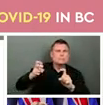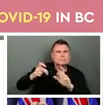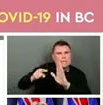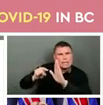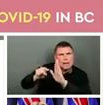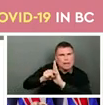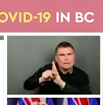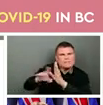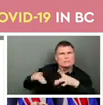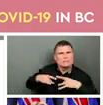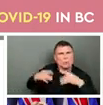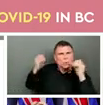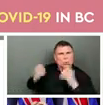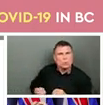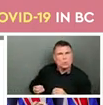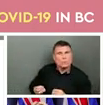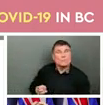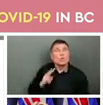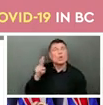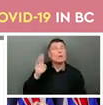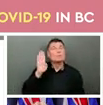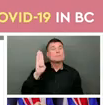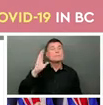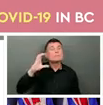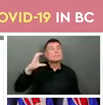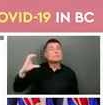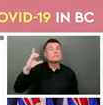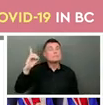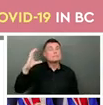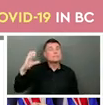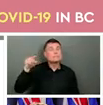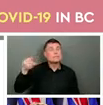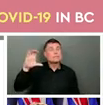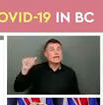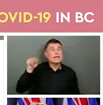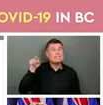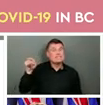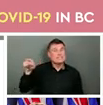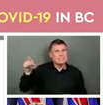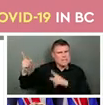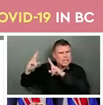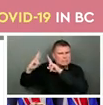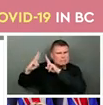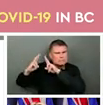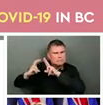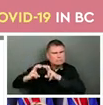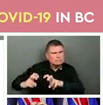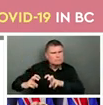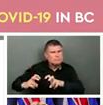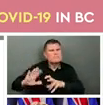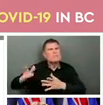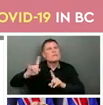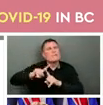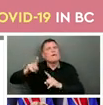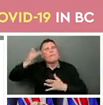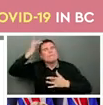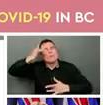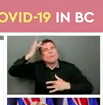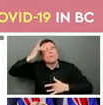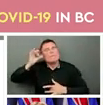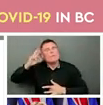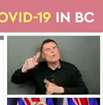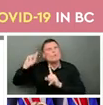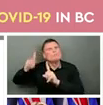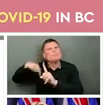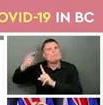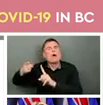Skowronski, over the last number of years to look at influenza. And we now have the ability with the team at BC CDC to